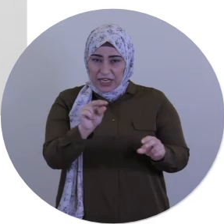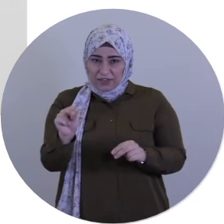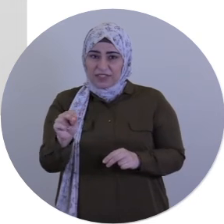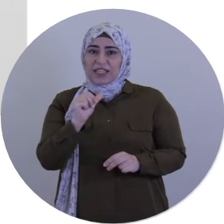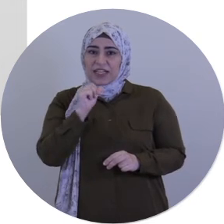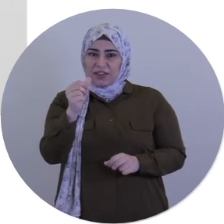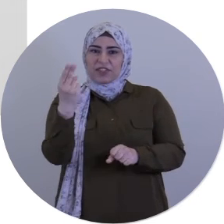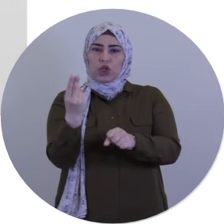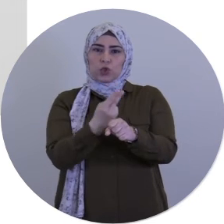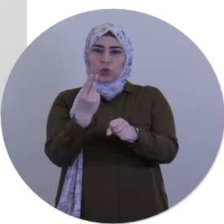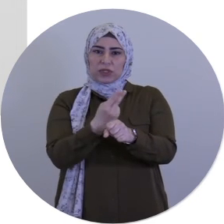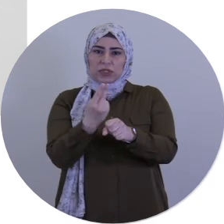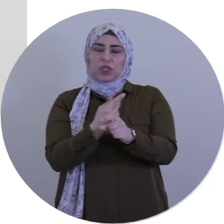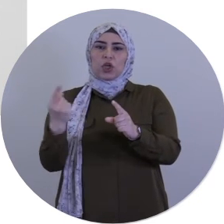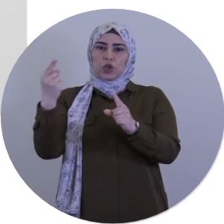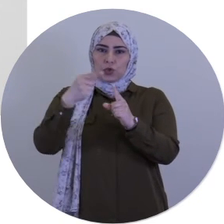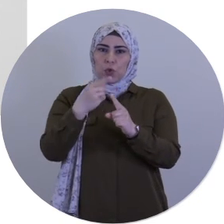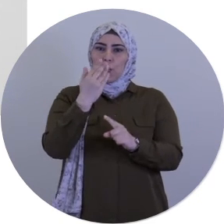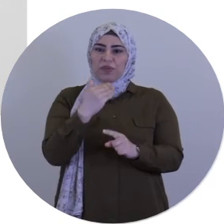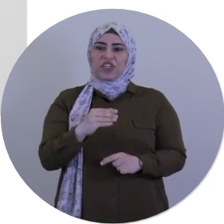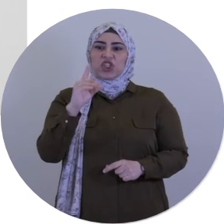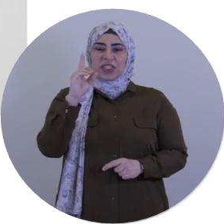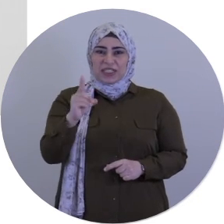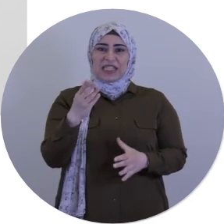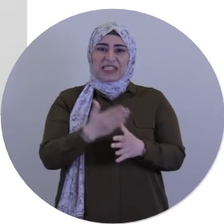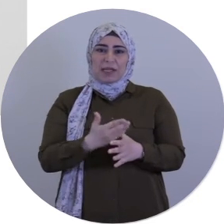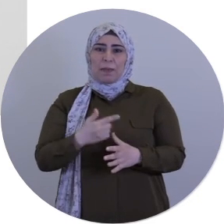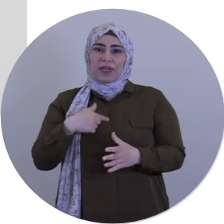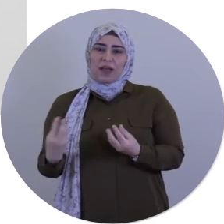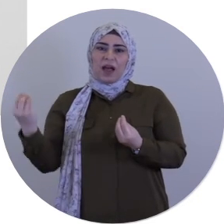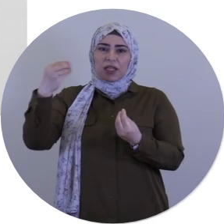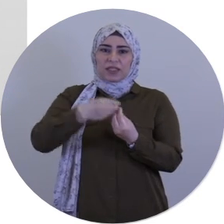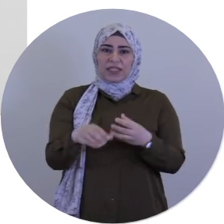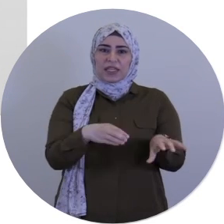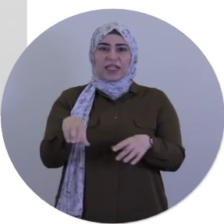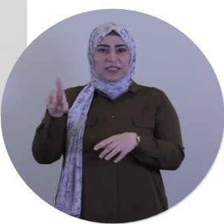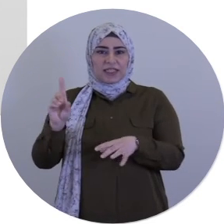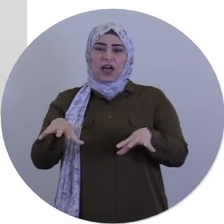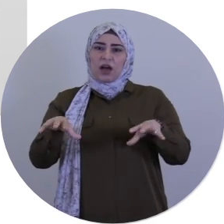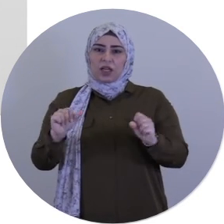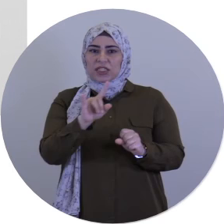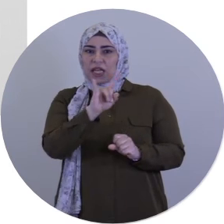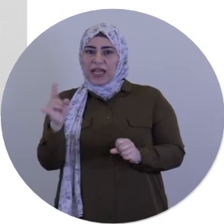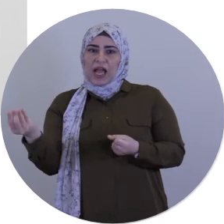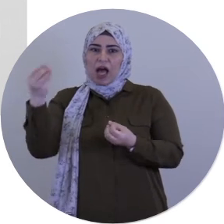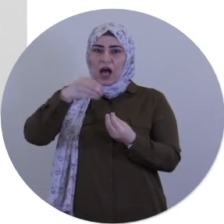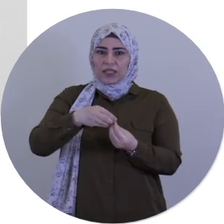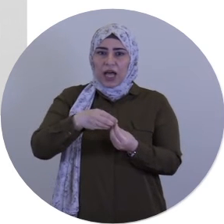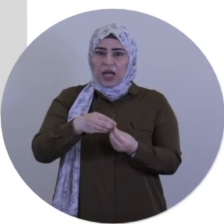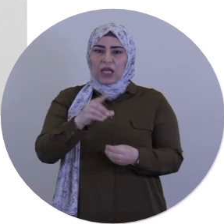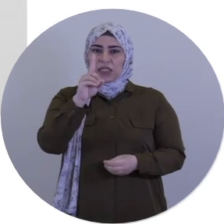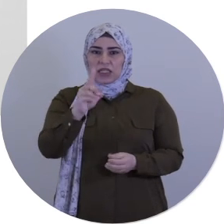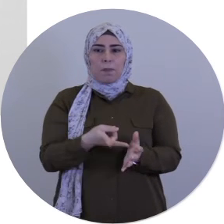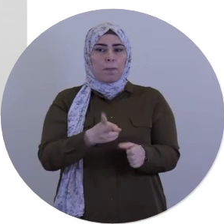or at the primary stage? Did you used to? If you use it in the question form, please remove the de and just use it with